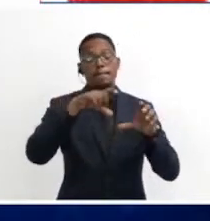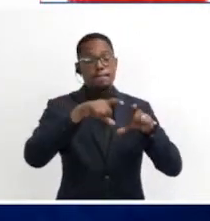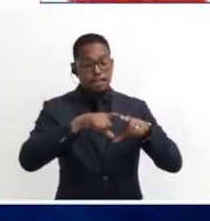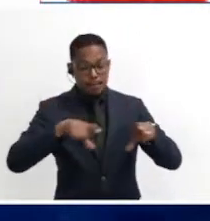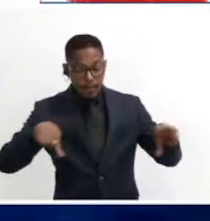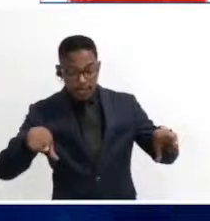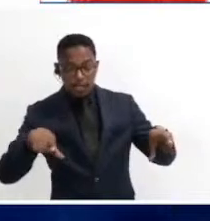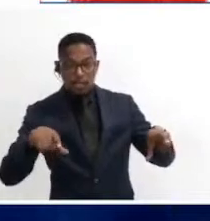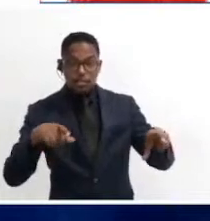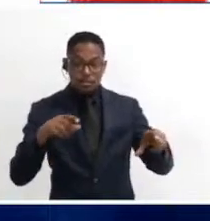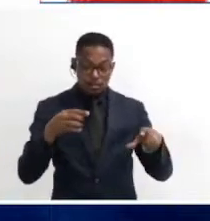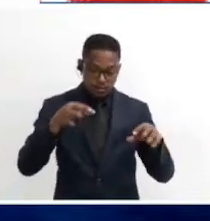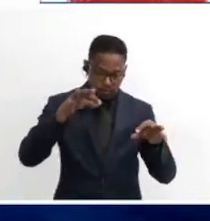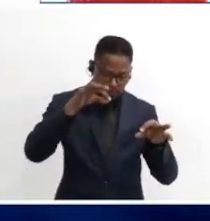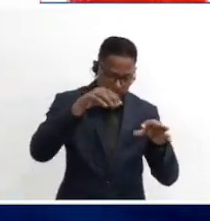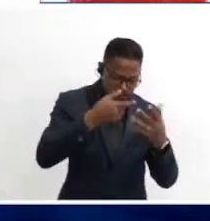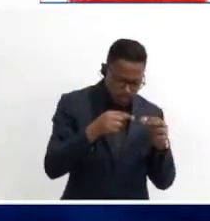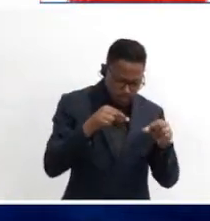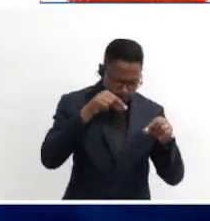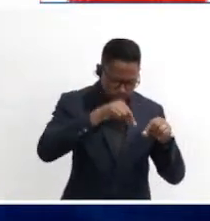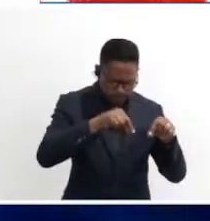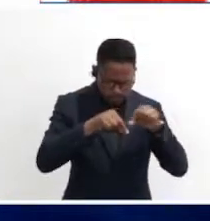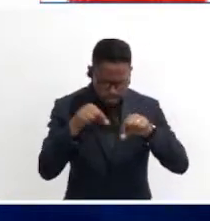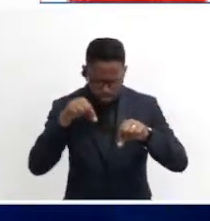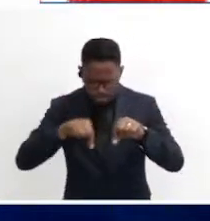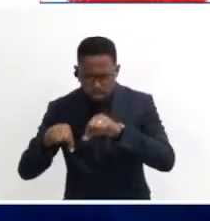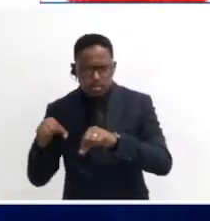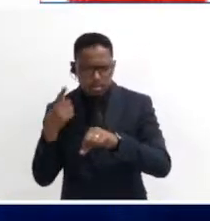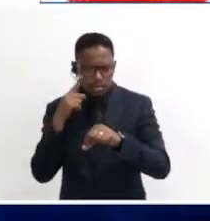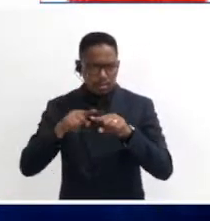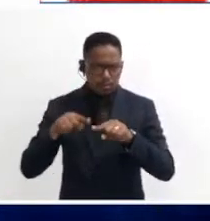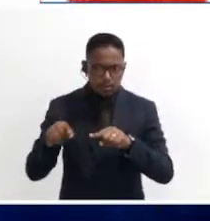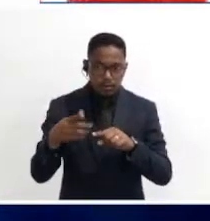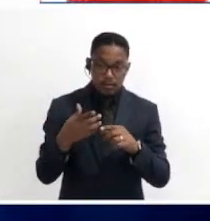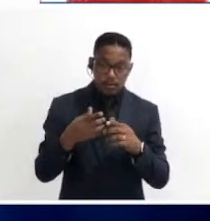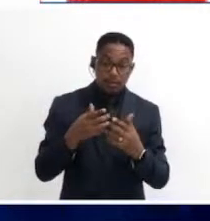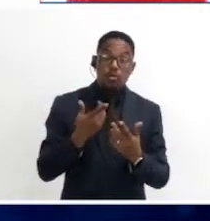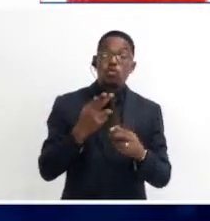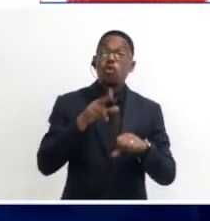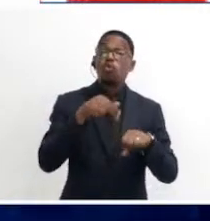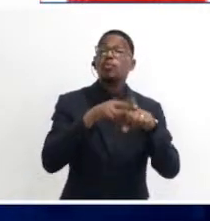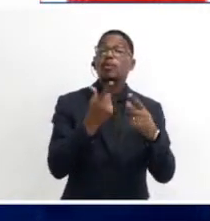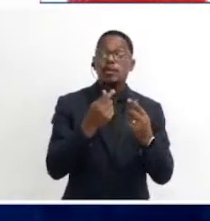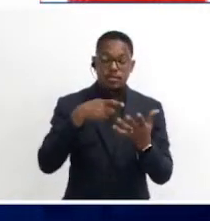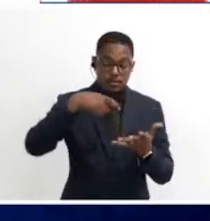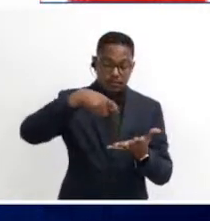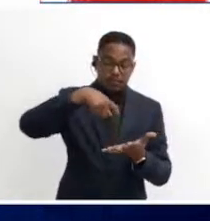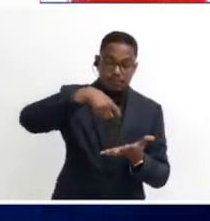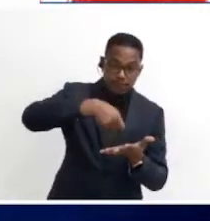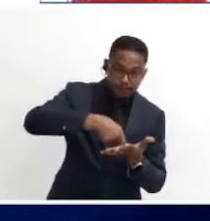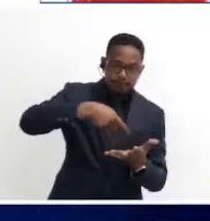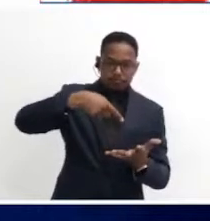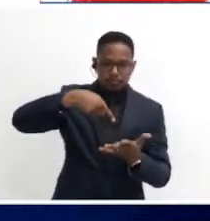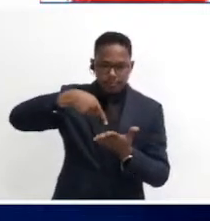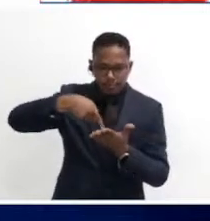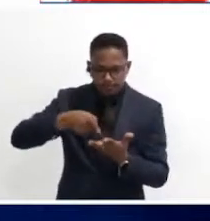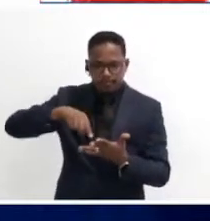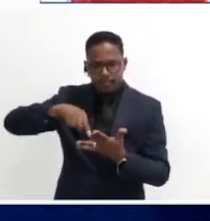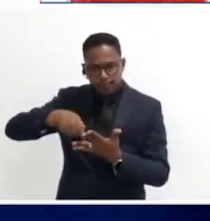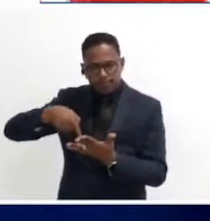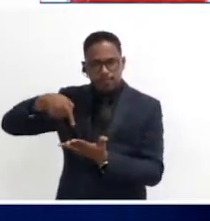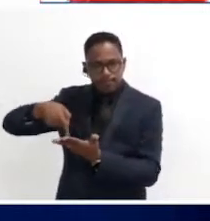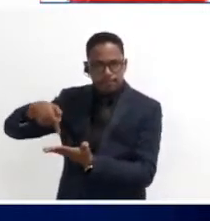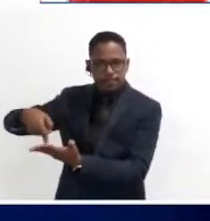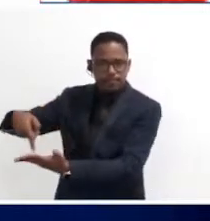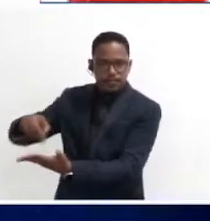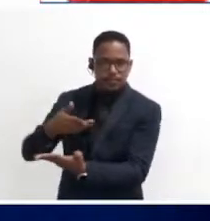are typically drilled, so mechanically drilled. So they have a certain size limitation.